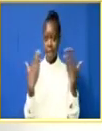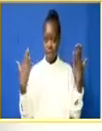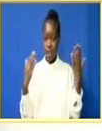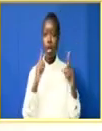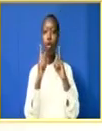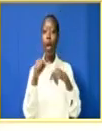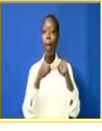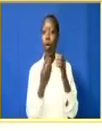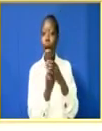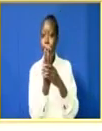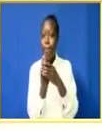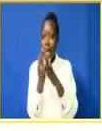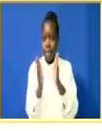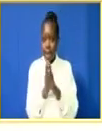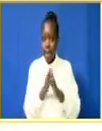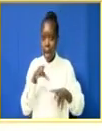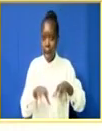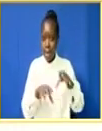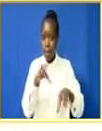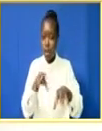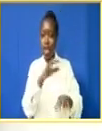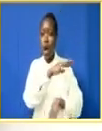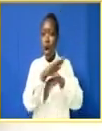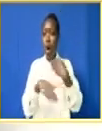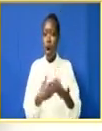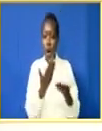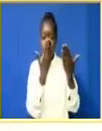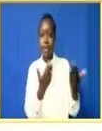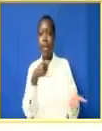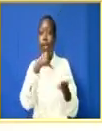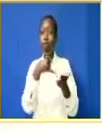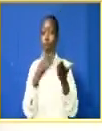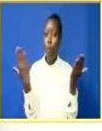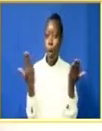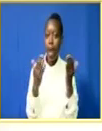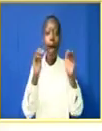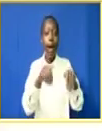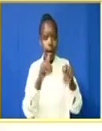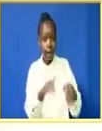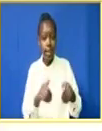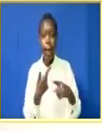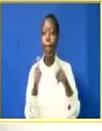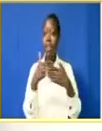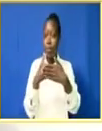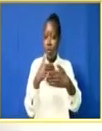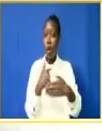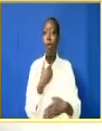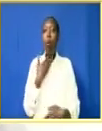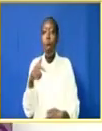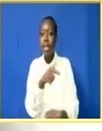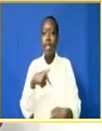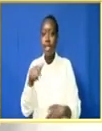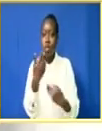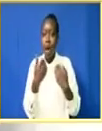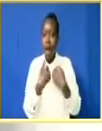plants and animals. And animals, yes. And all that, we involve them in agriculture. Mm. But before we go to that, I want us to have the day's